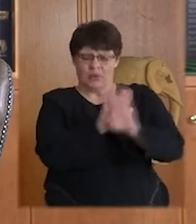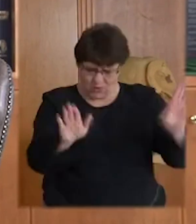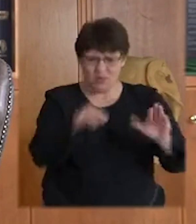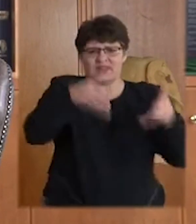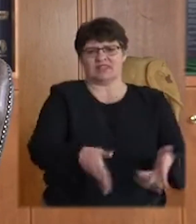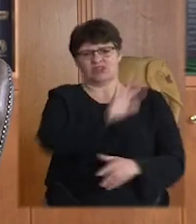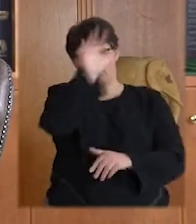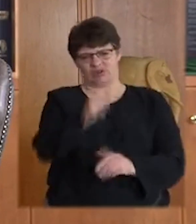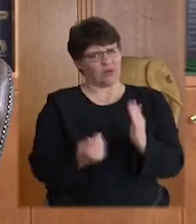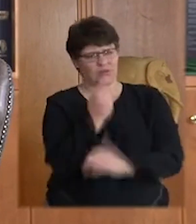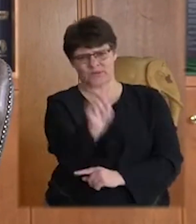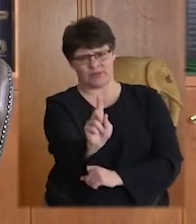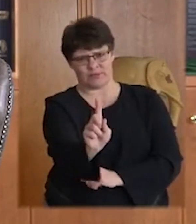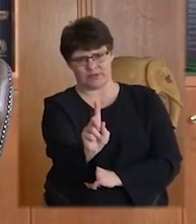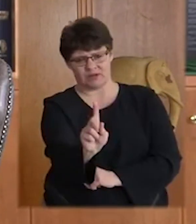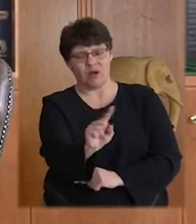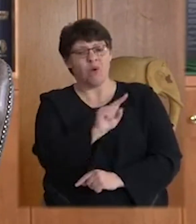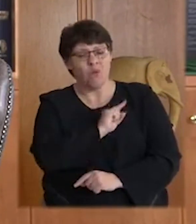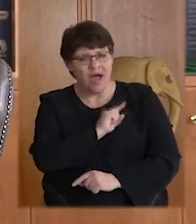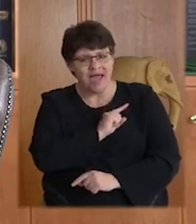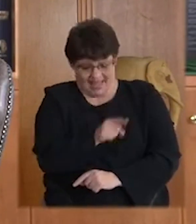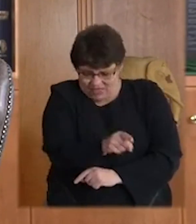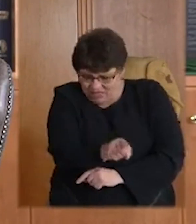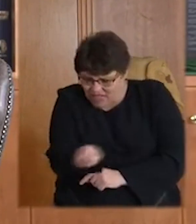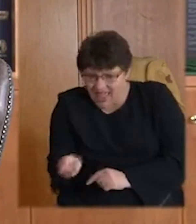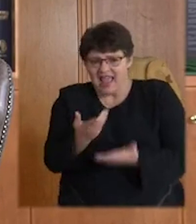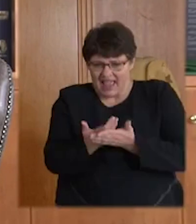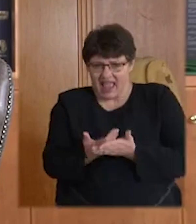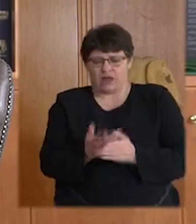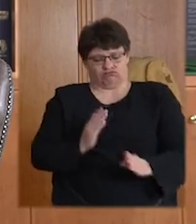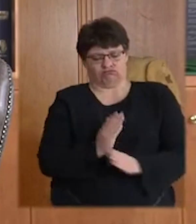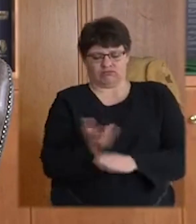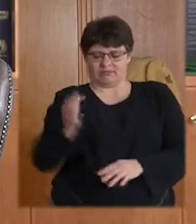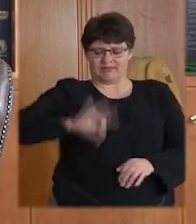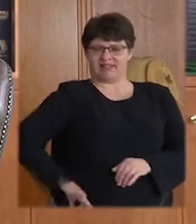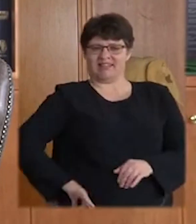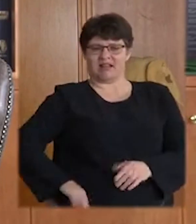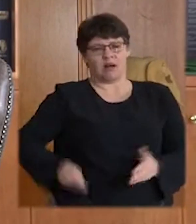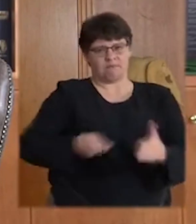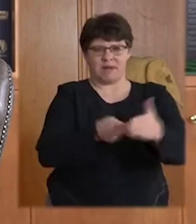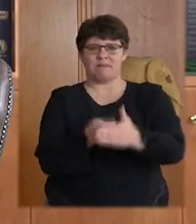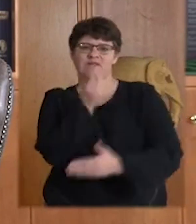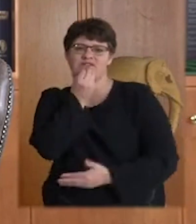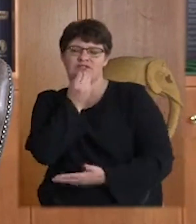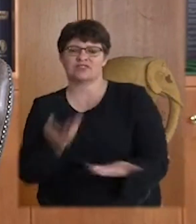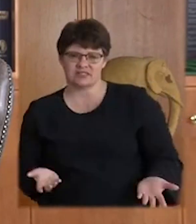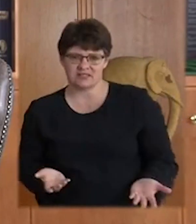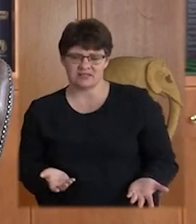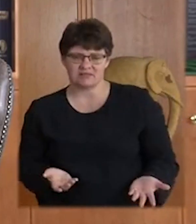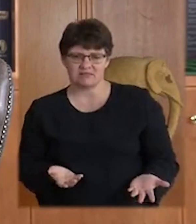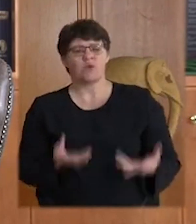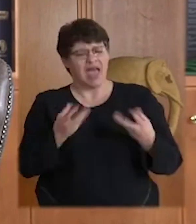because they will have the means to earn an income. And our social assistance